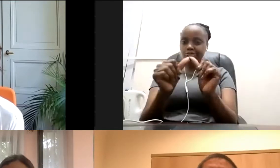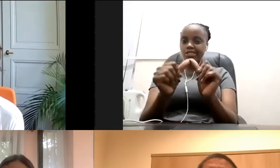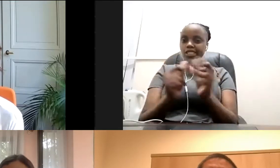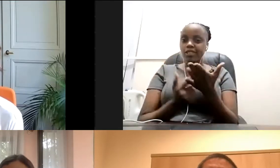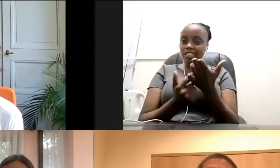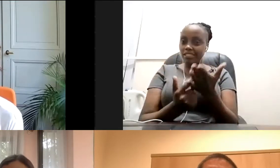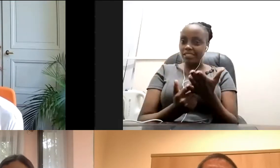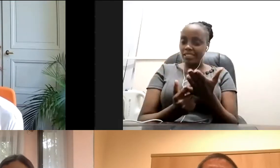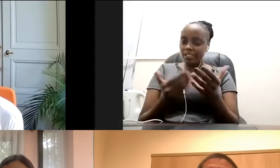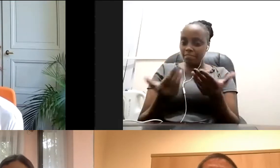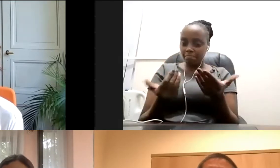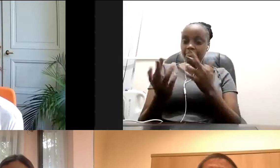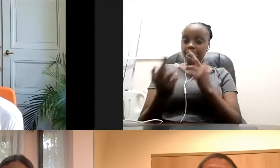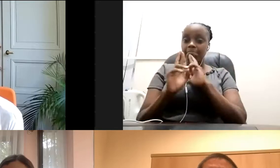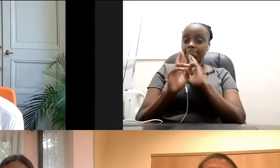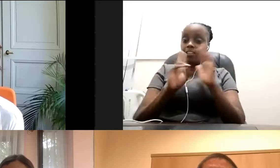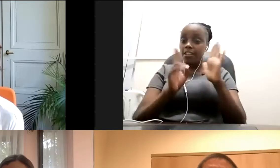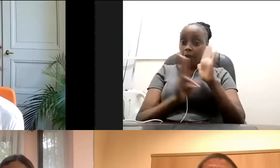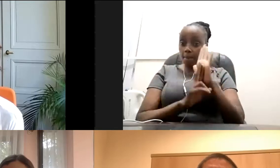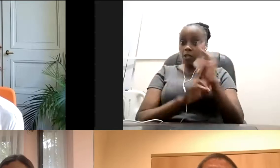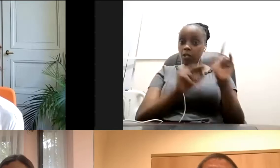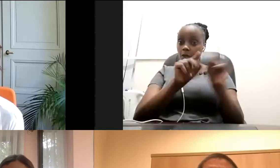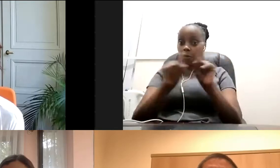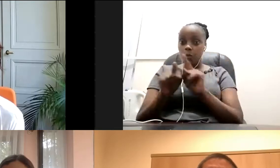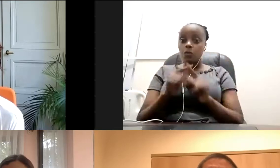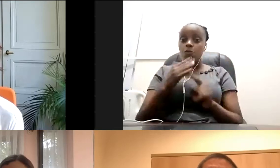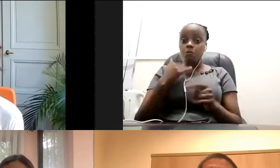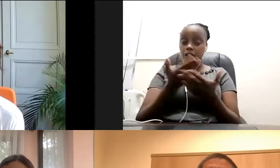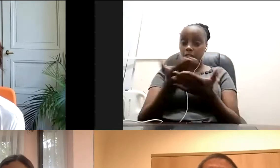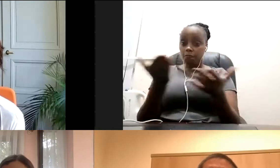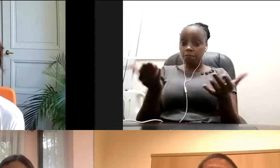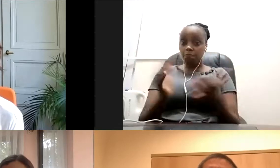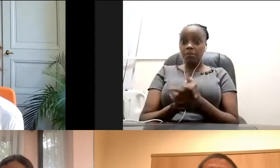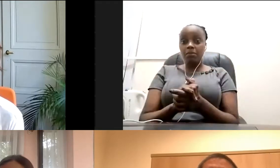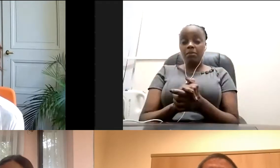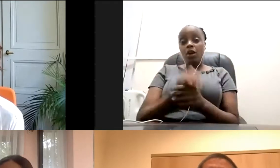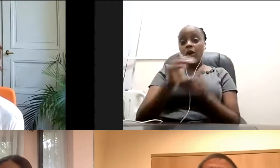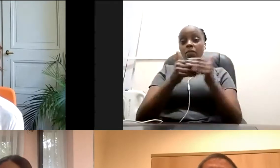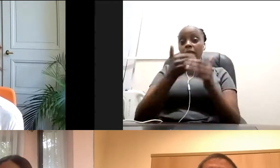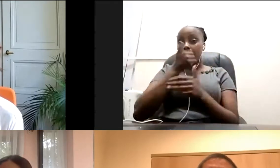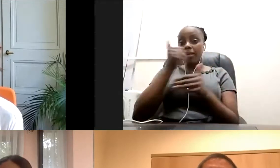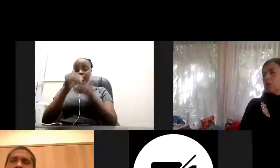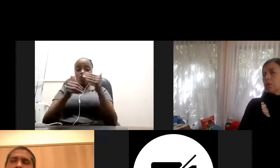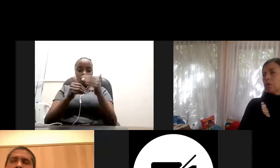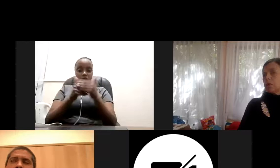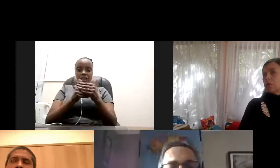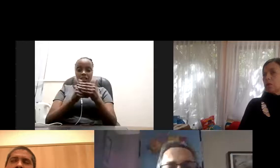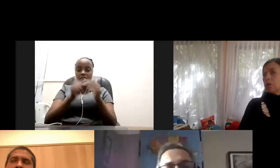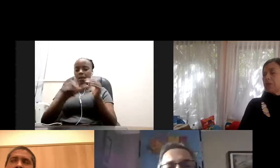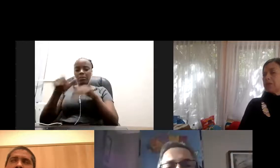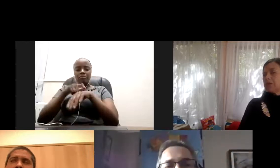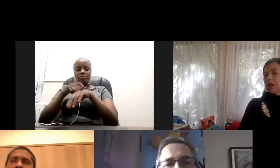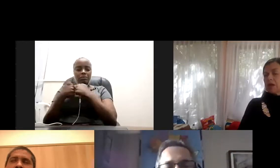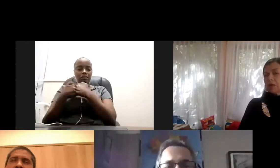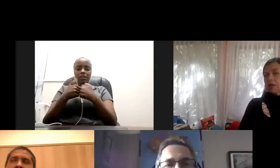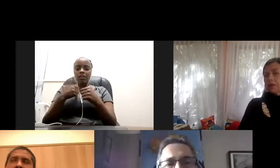this report. And I just want to wish all the best for everyone in this difficult time. Organization